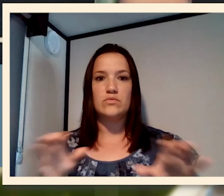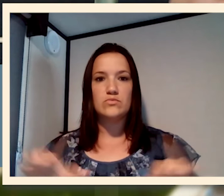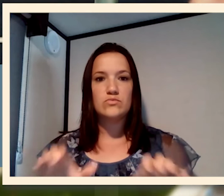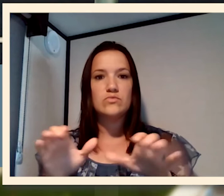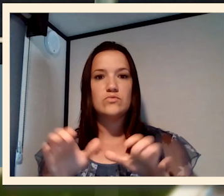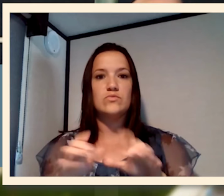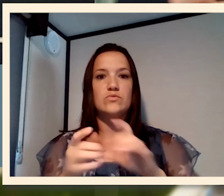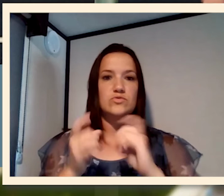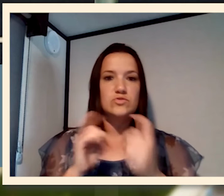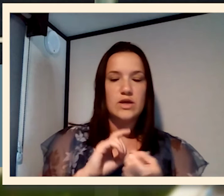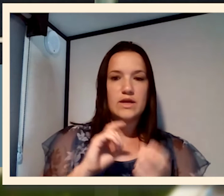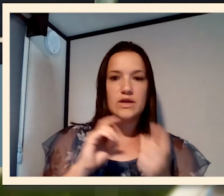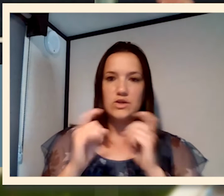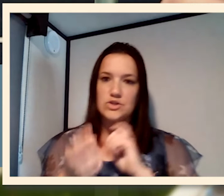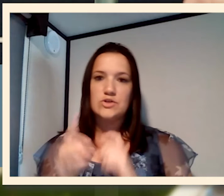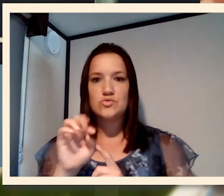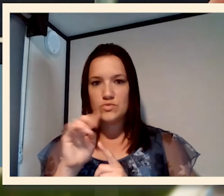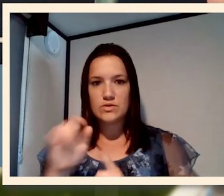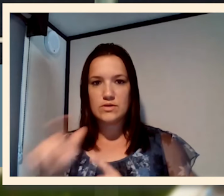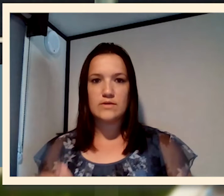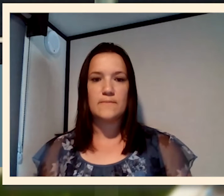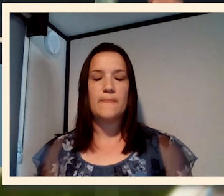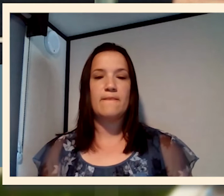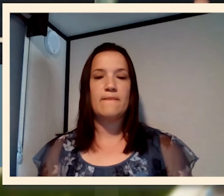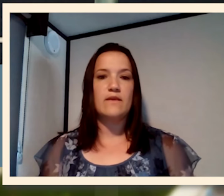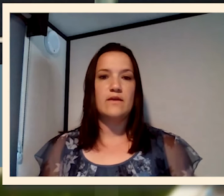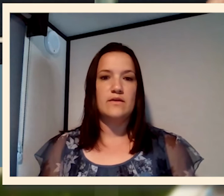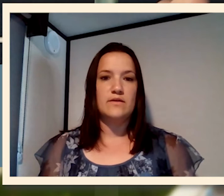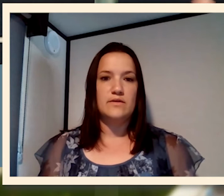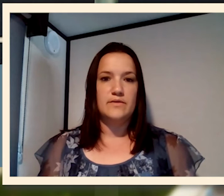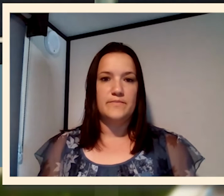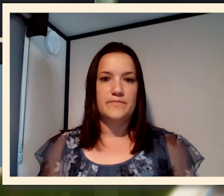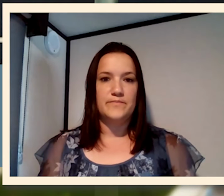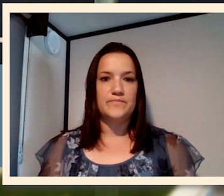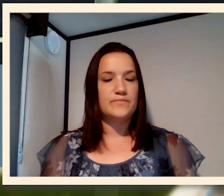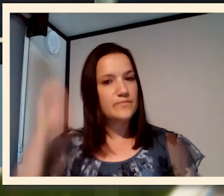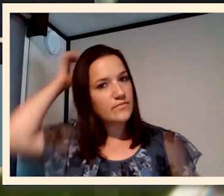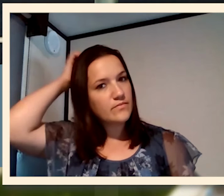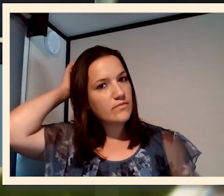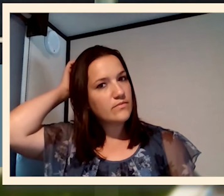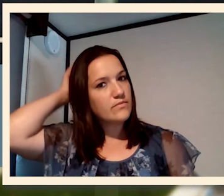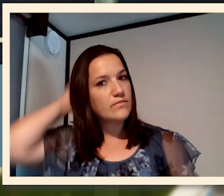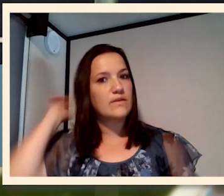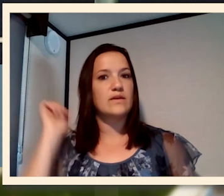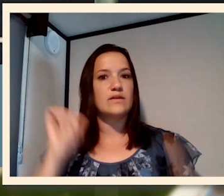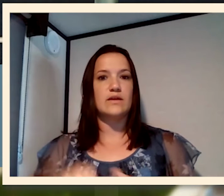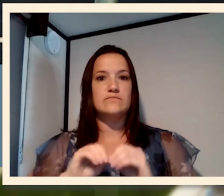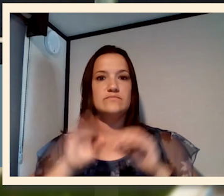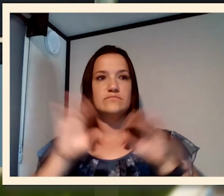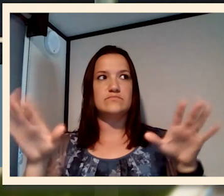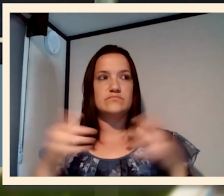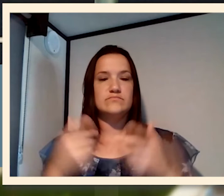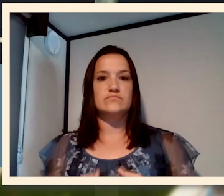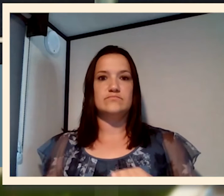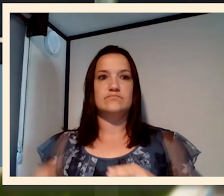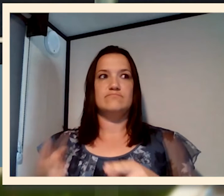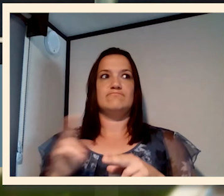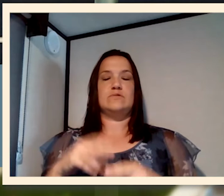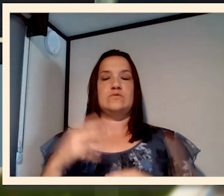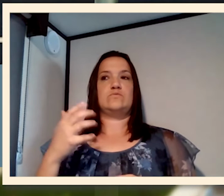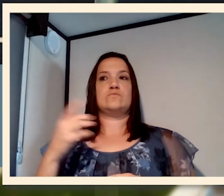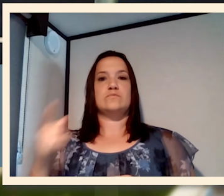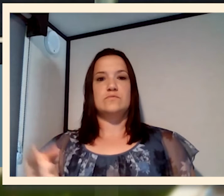then we react and we respond to that changing drill and the different elements of it. So I think this is definitely across